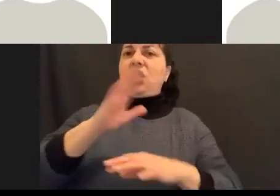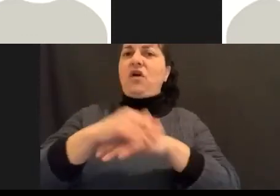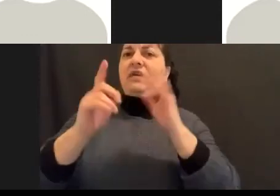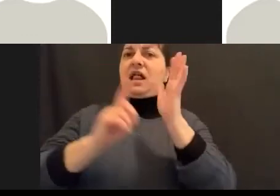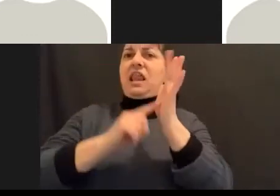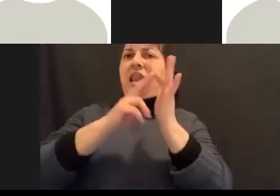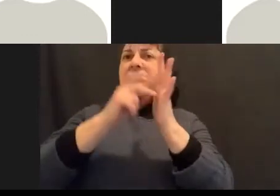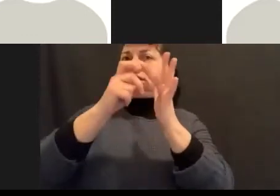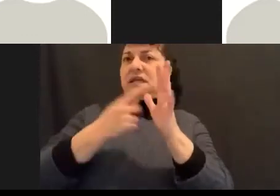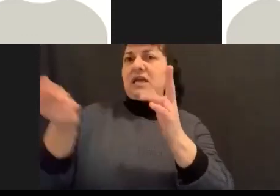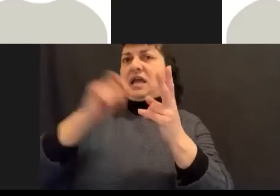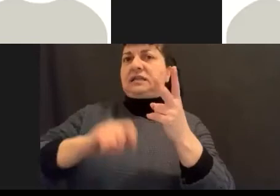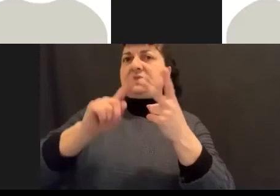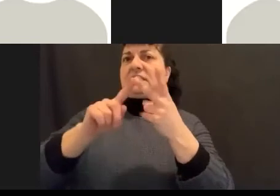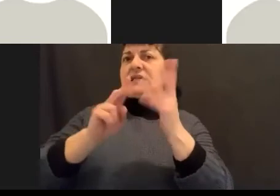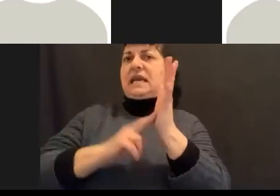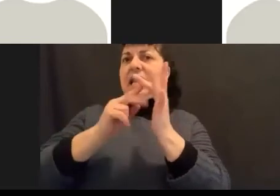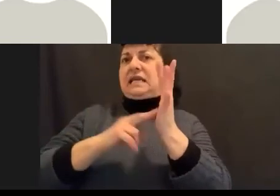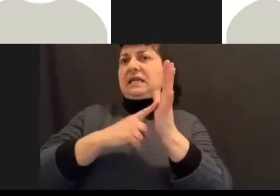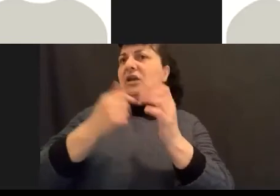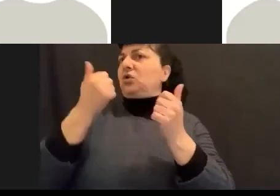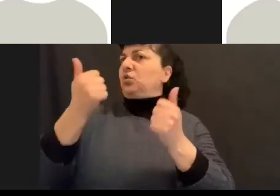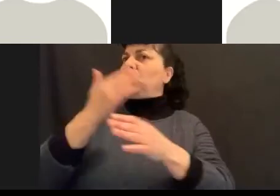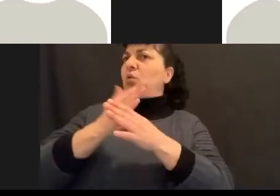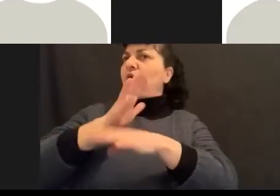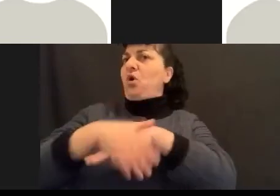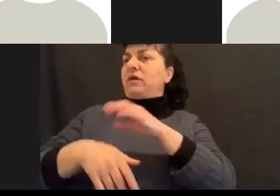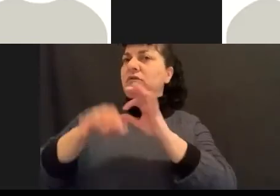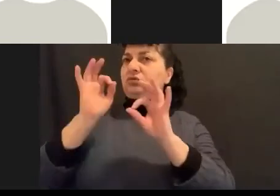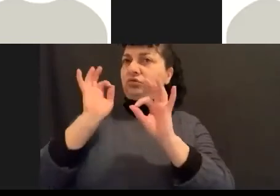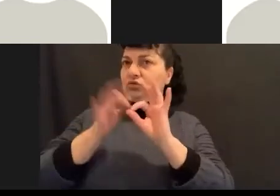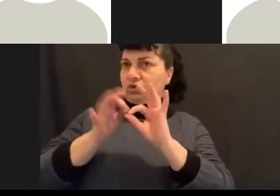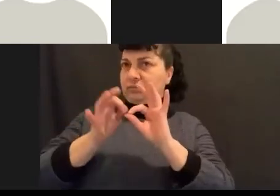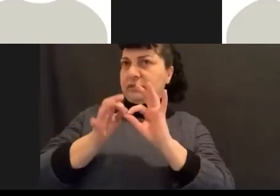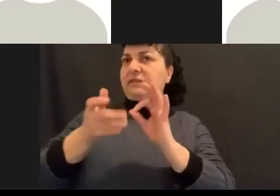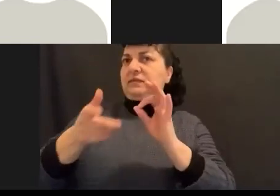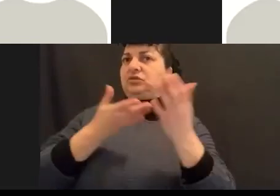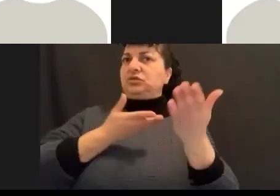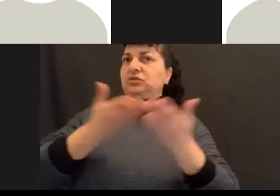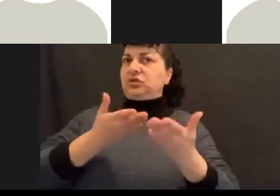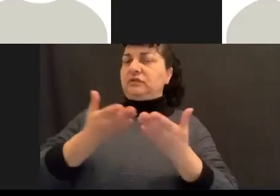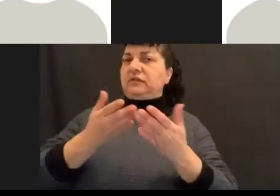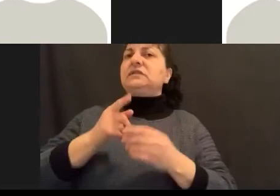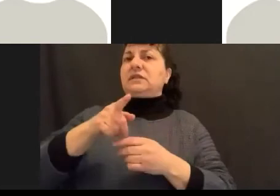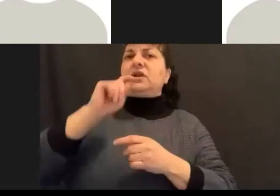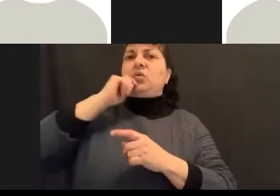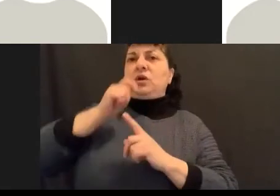today, who are both doing a great job with some interpreting services, and they'll be changing